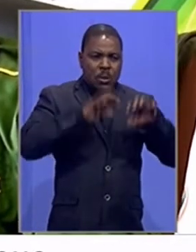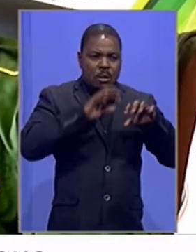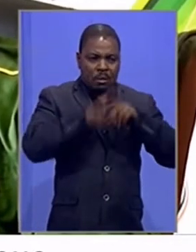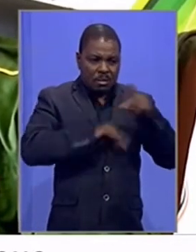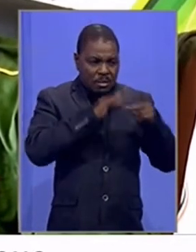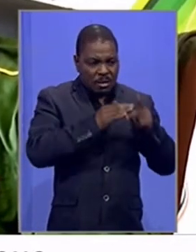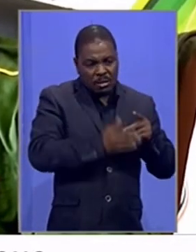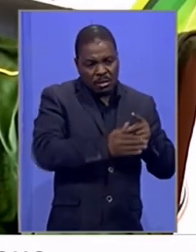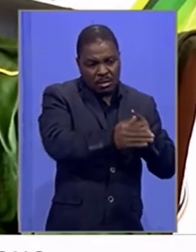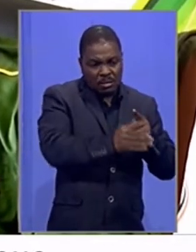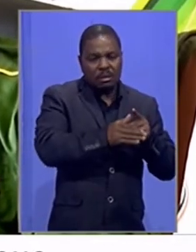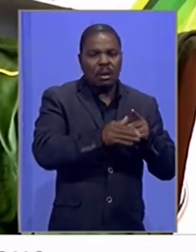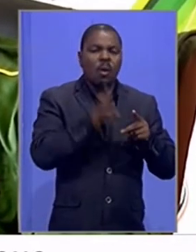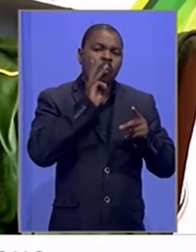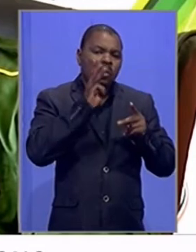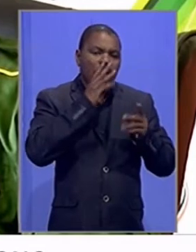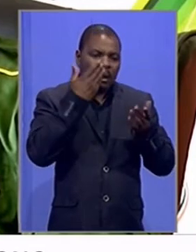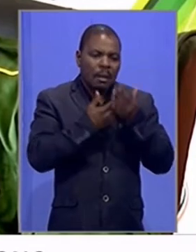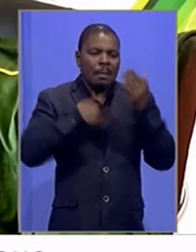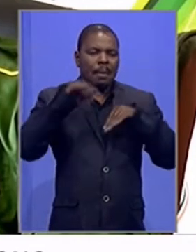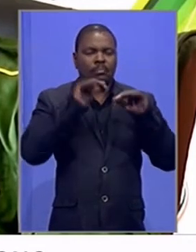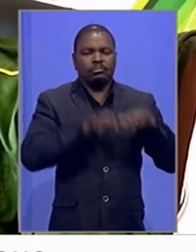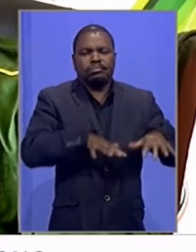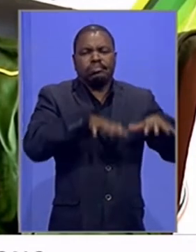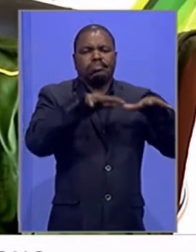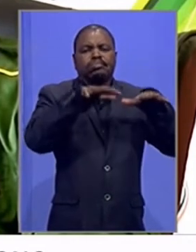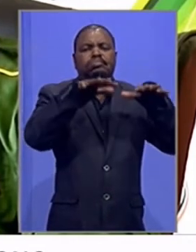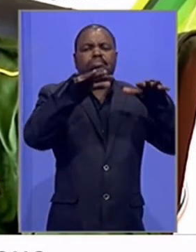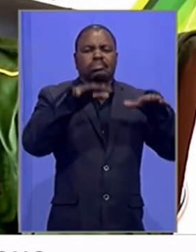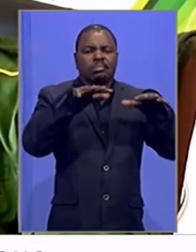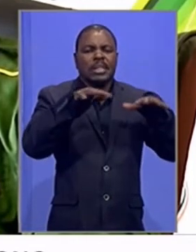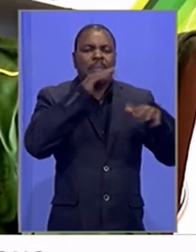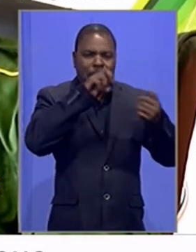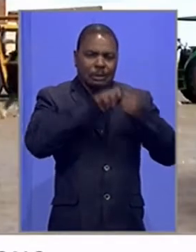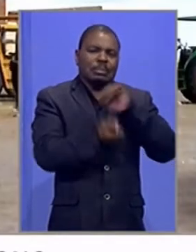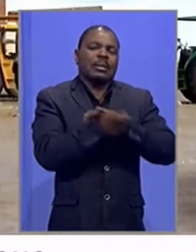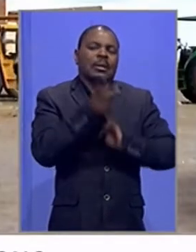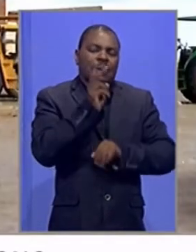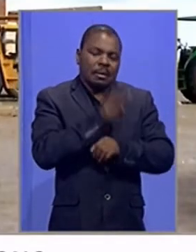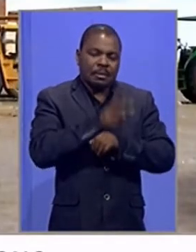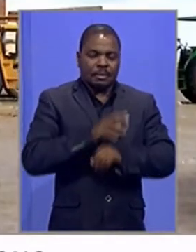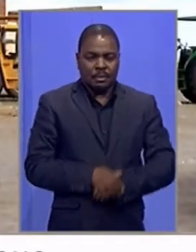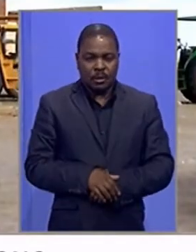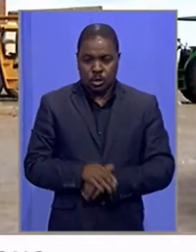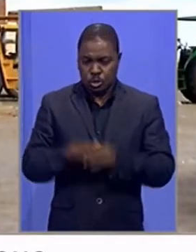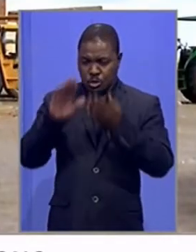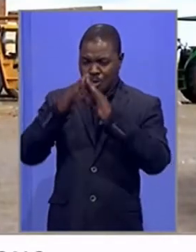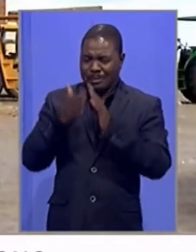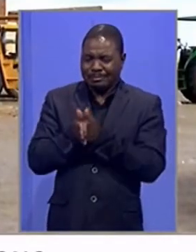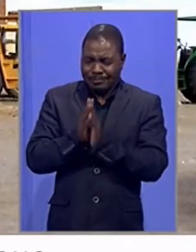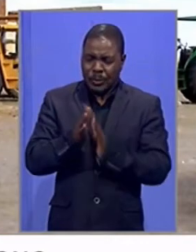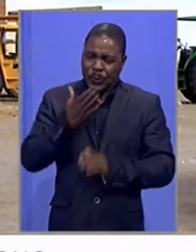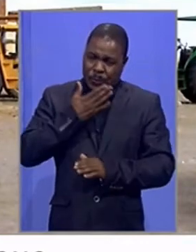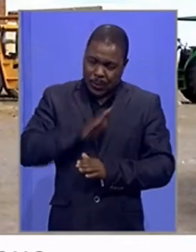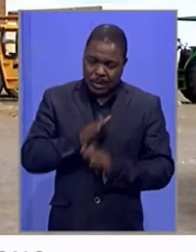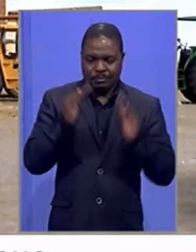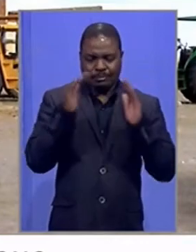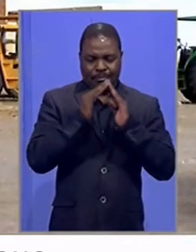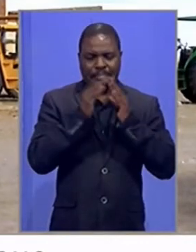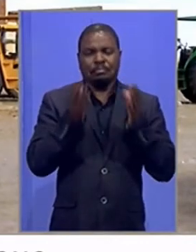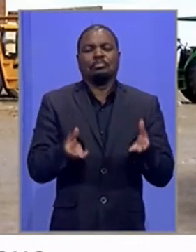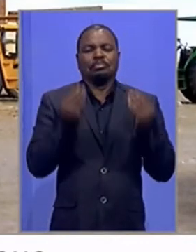balwang metsi a boela ba ka boela gape ba nna mo tsietseng. Le ha baahi ba labalabela ho bona ba ahelwa